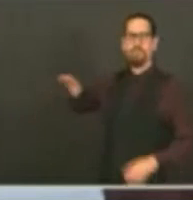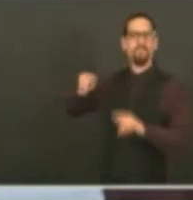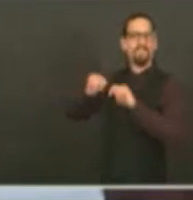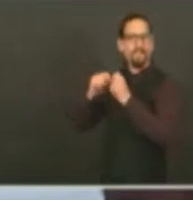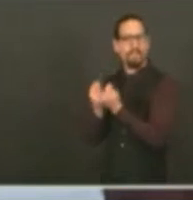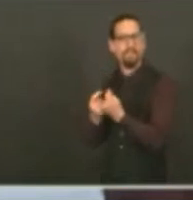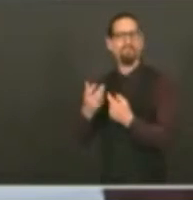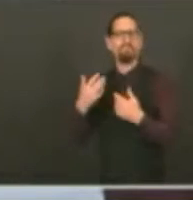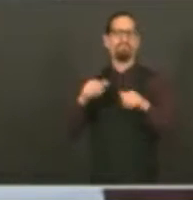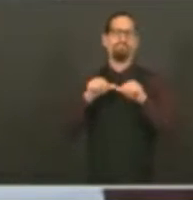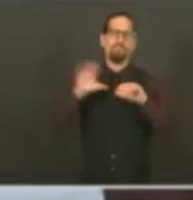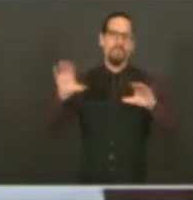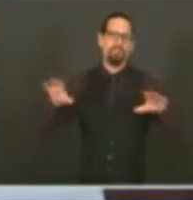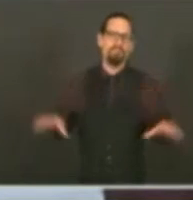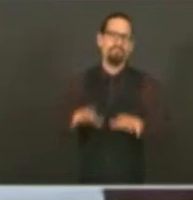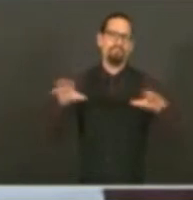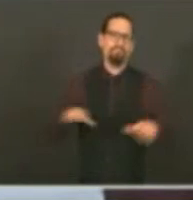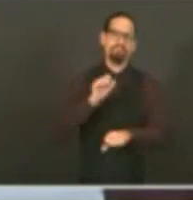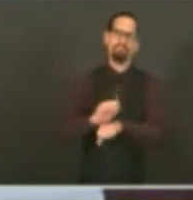this afternoon.